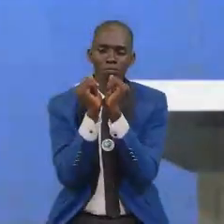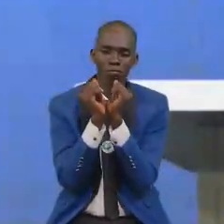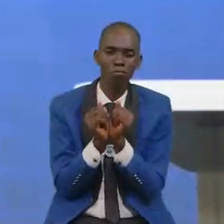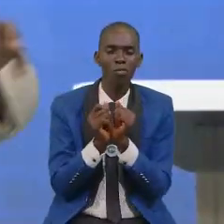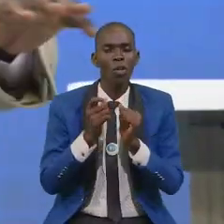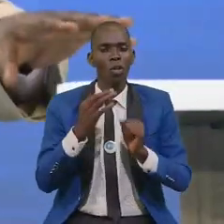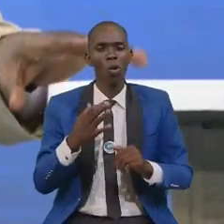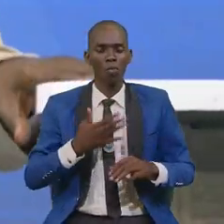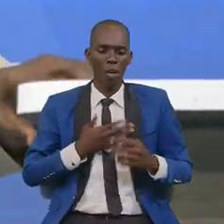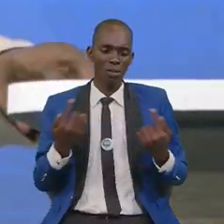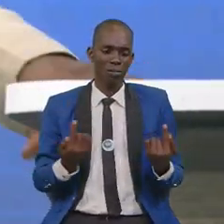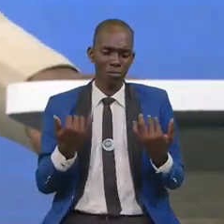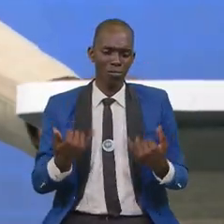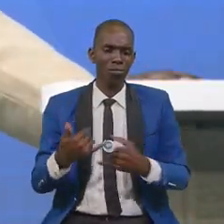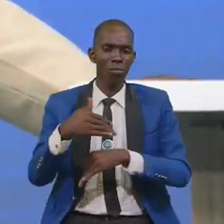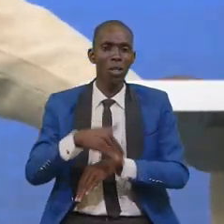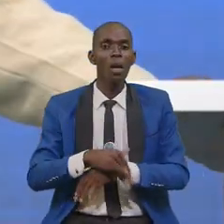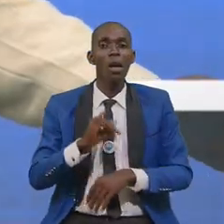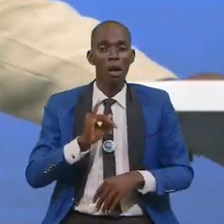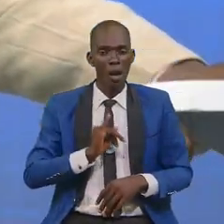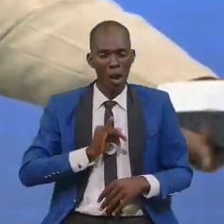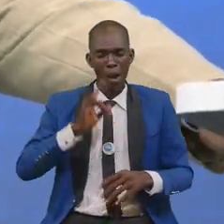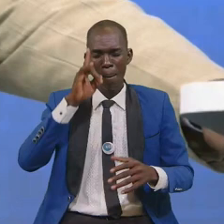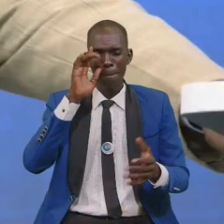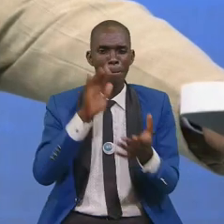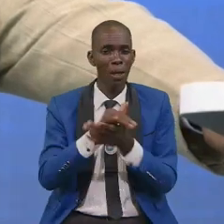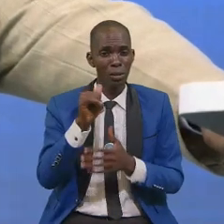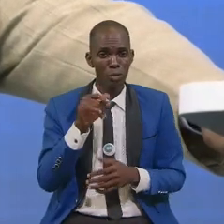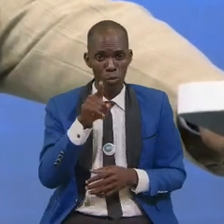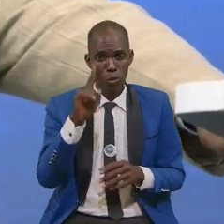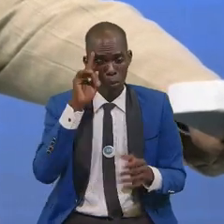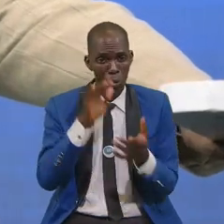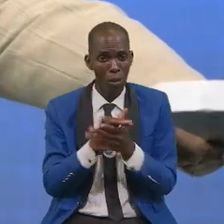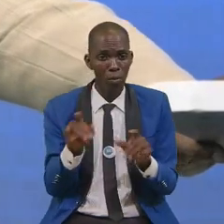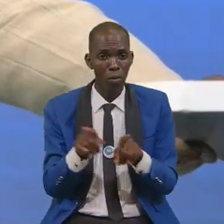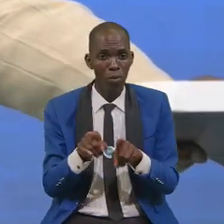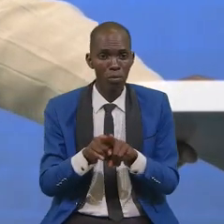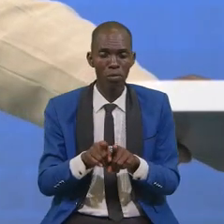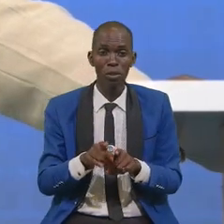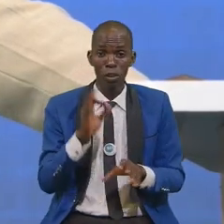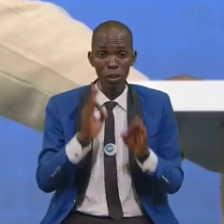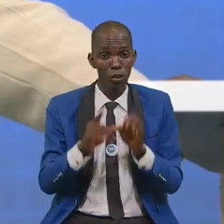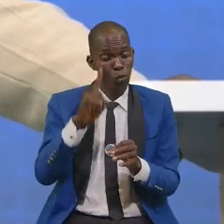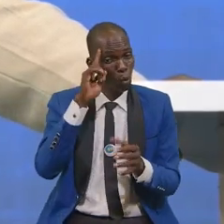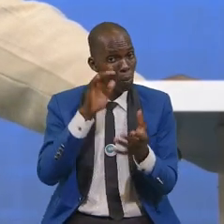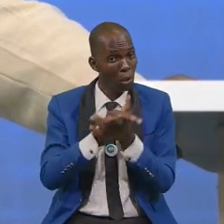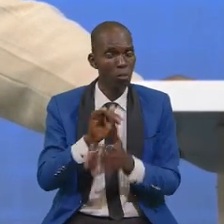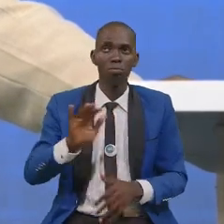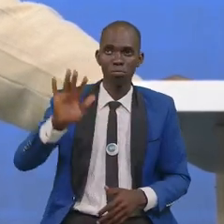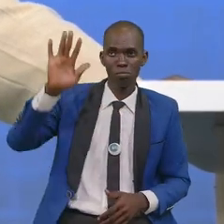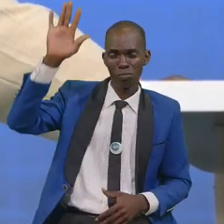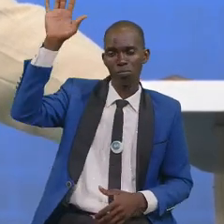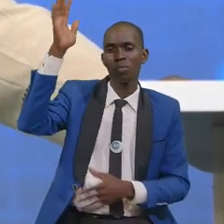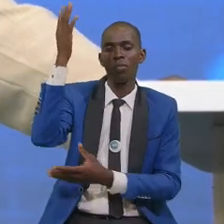sin tonight. I believe. Where are you? Raise up that hand. You believe tonight